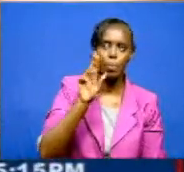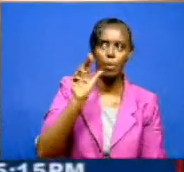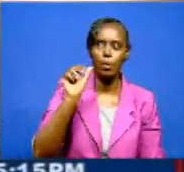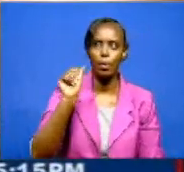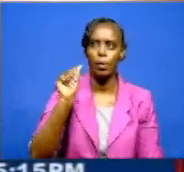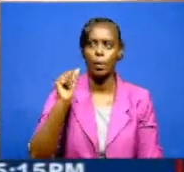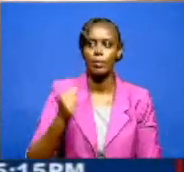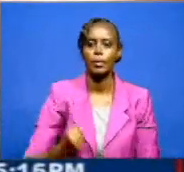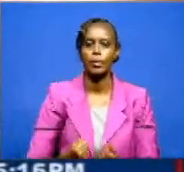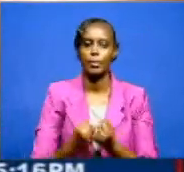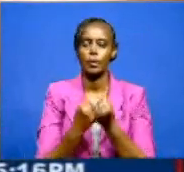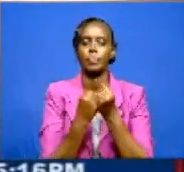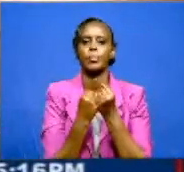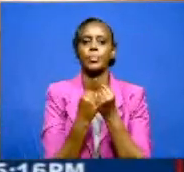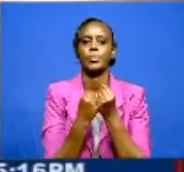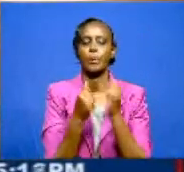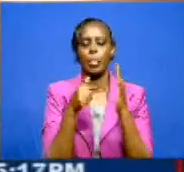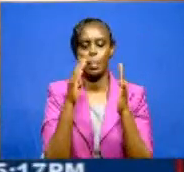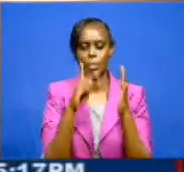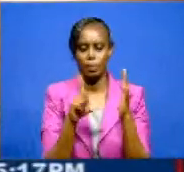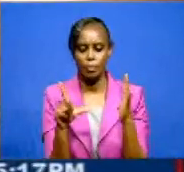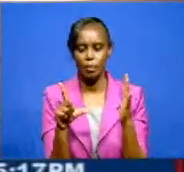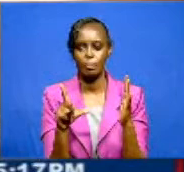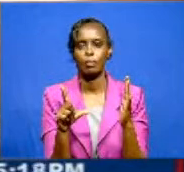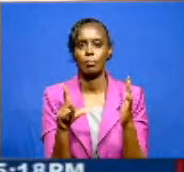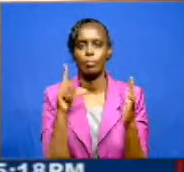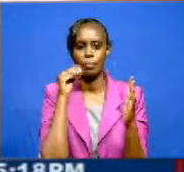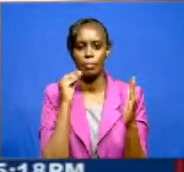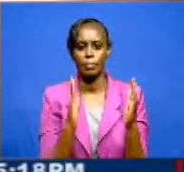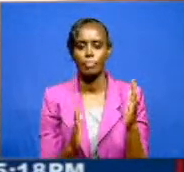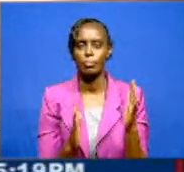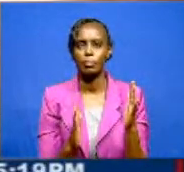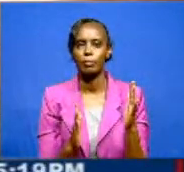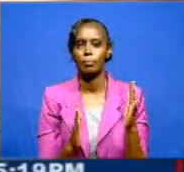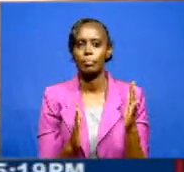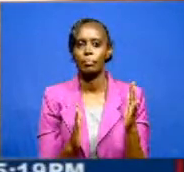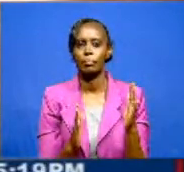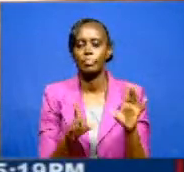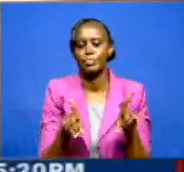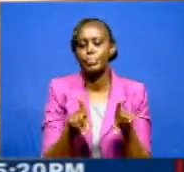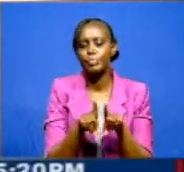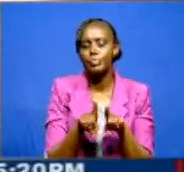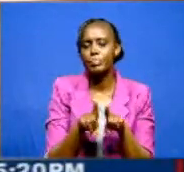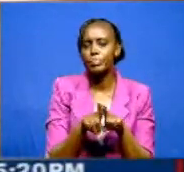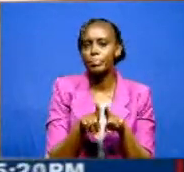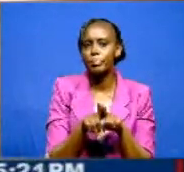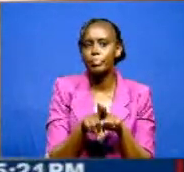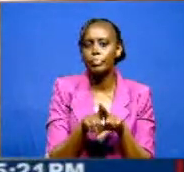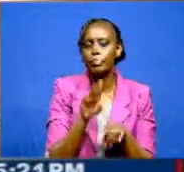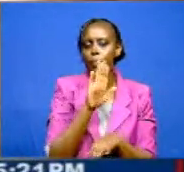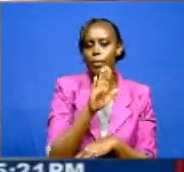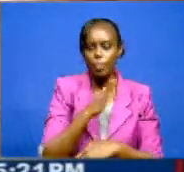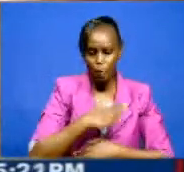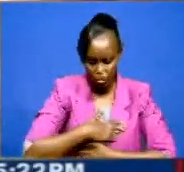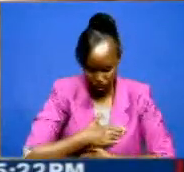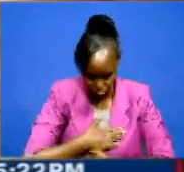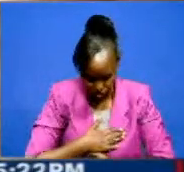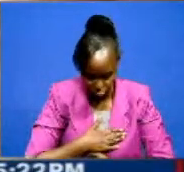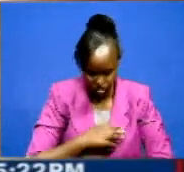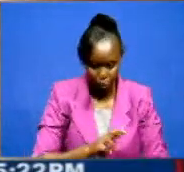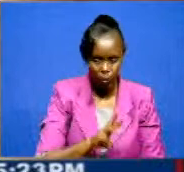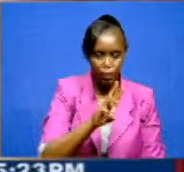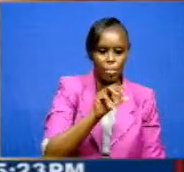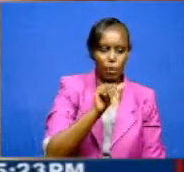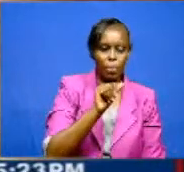for sponsoring this bill. Speaker, as Senator Wambua is the Vice Chair